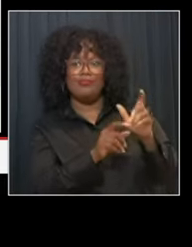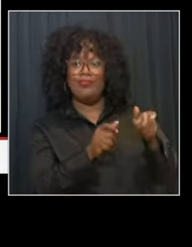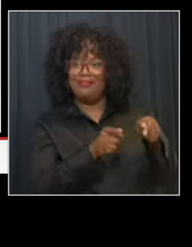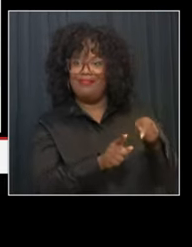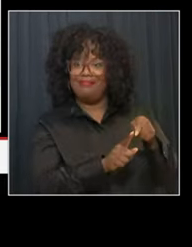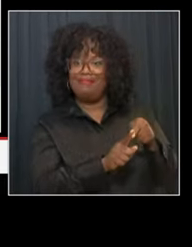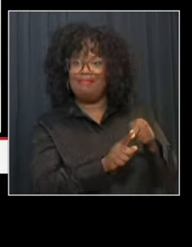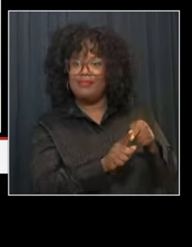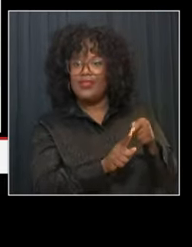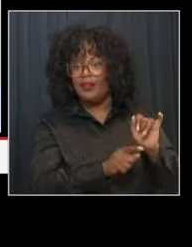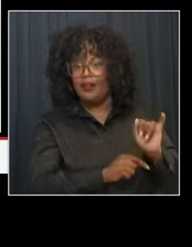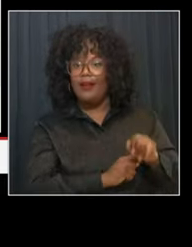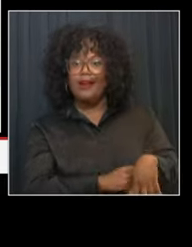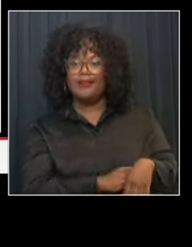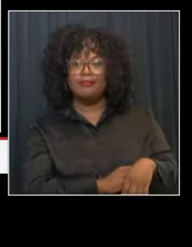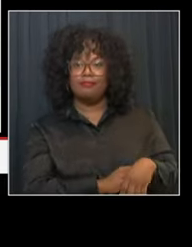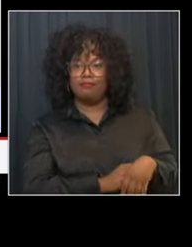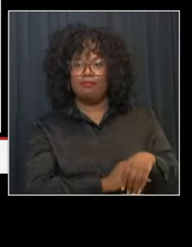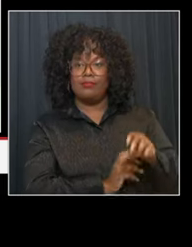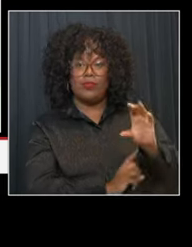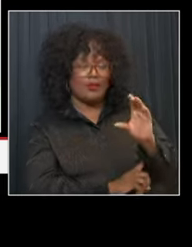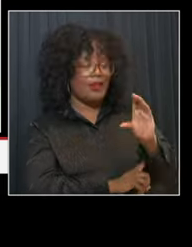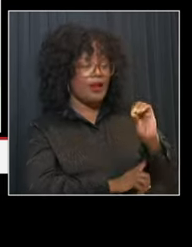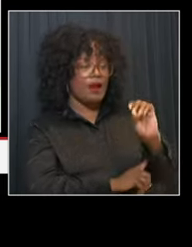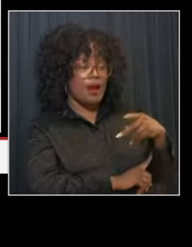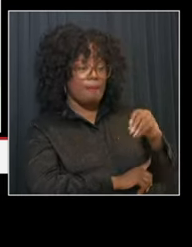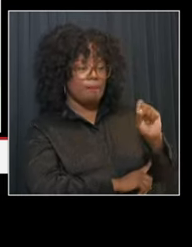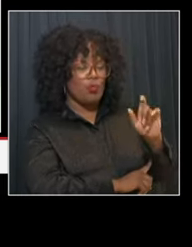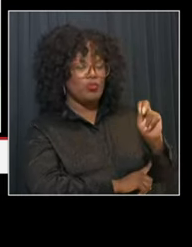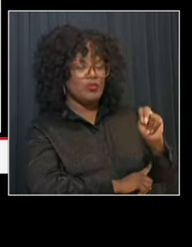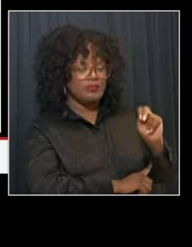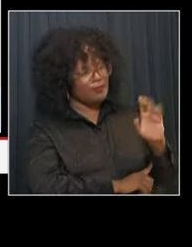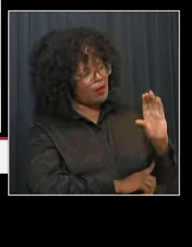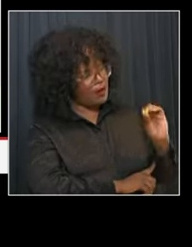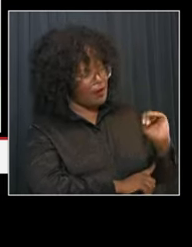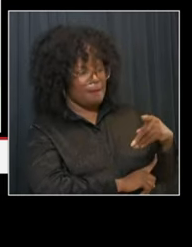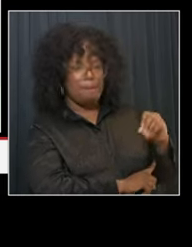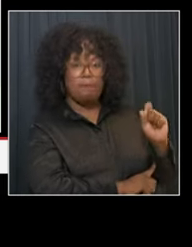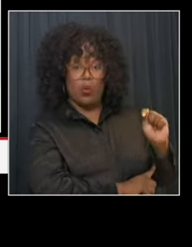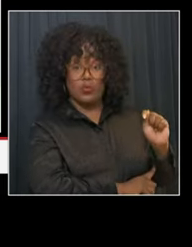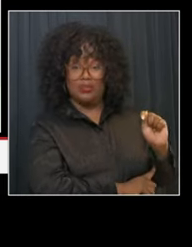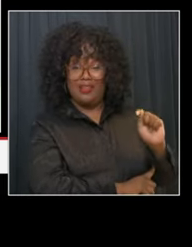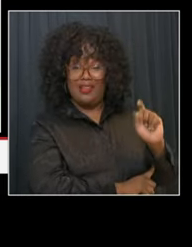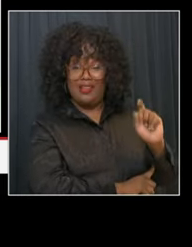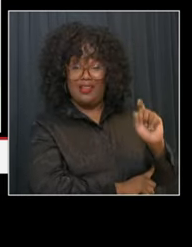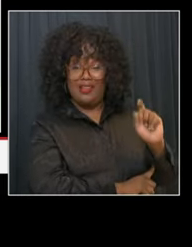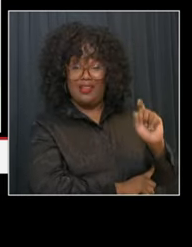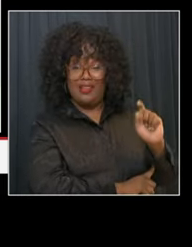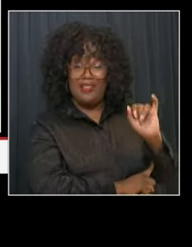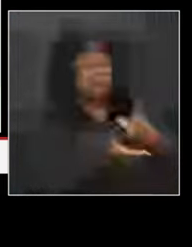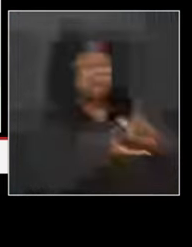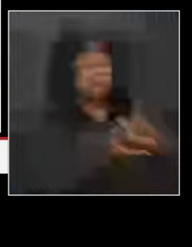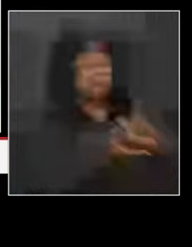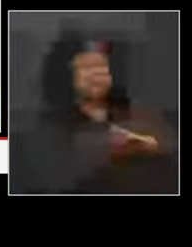to serve 12,000 households over the 9,000 households that we currently serve.